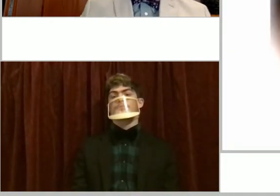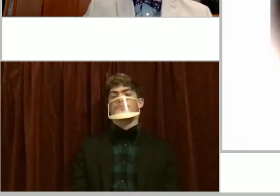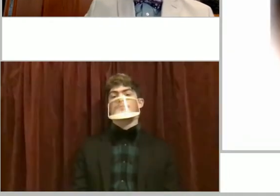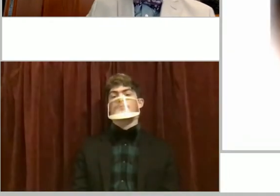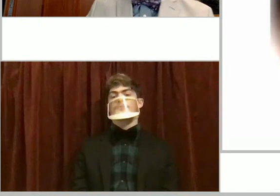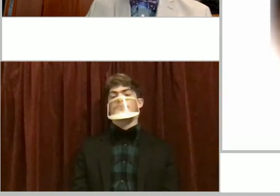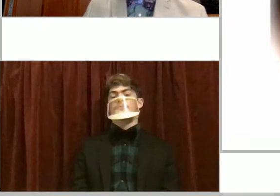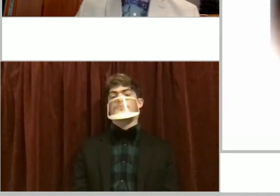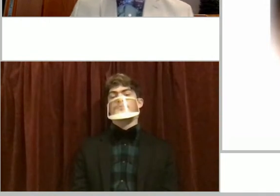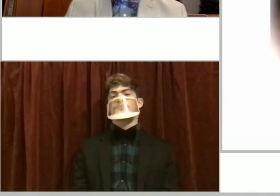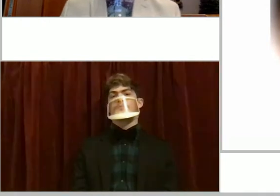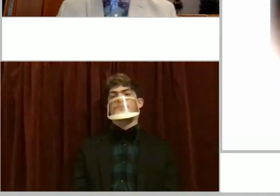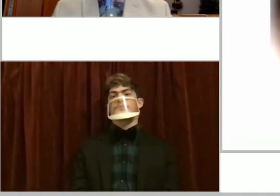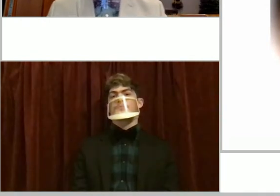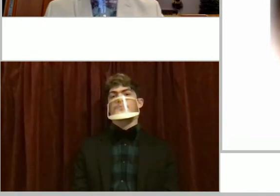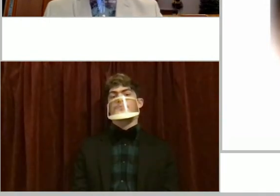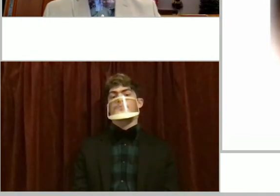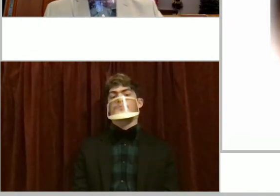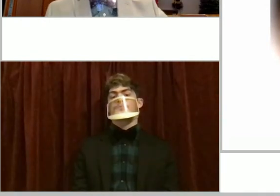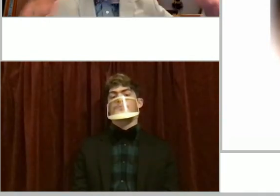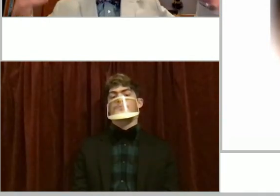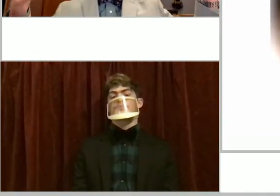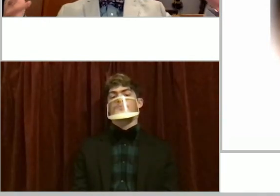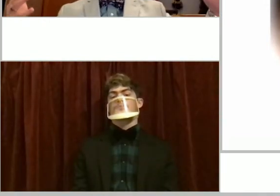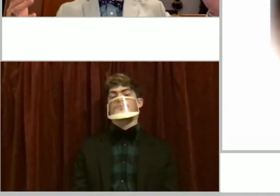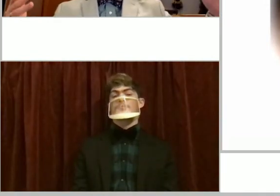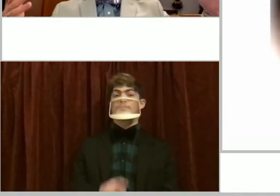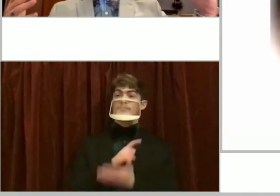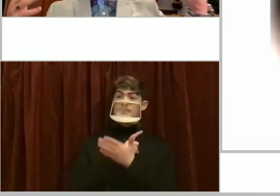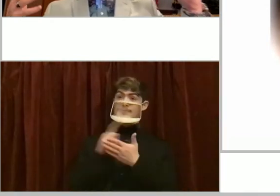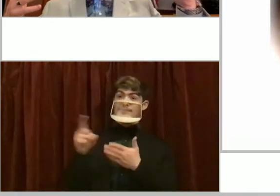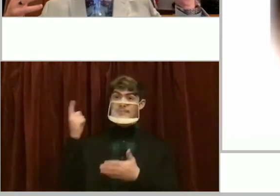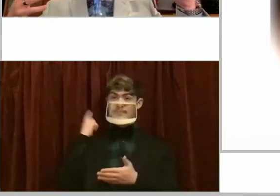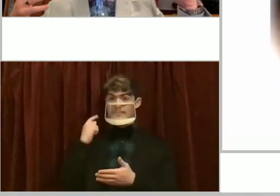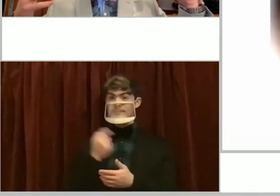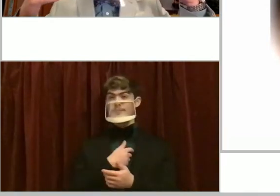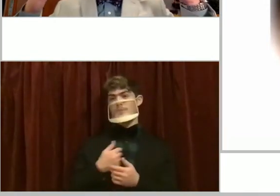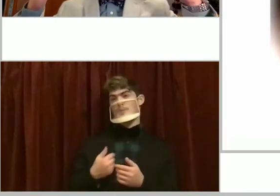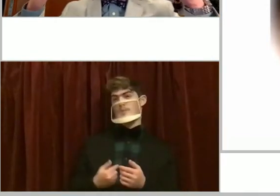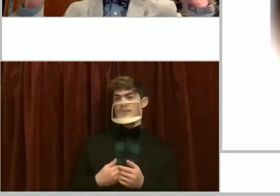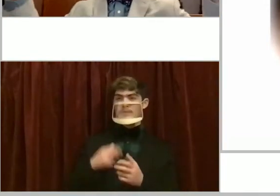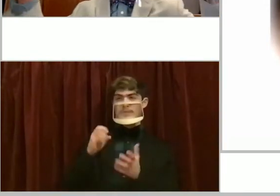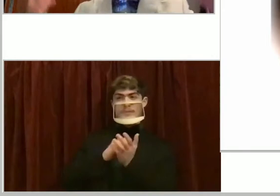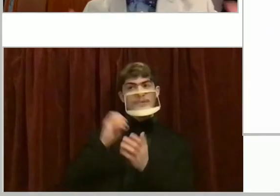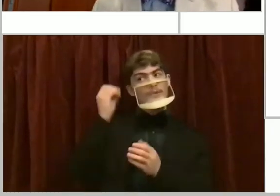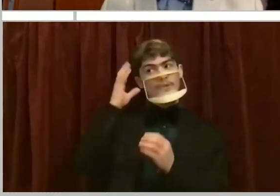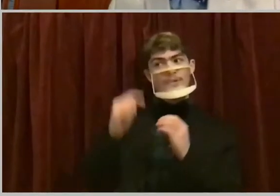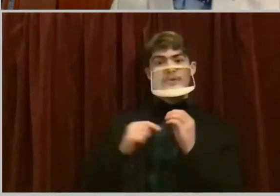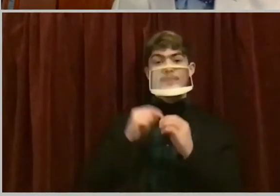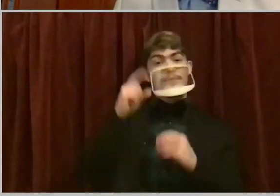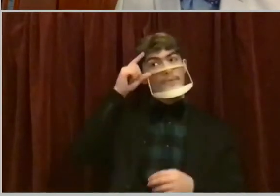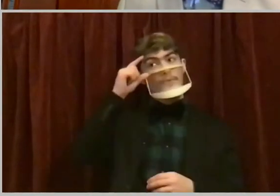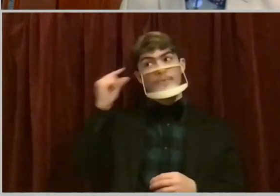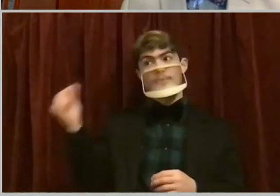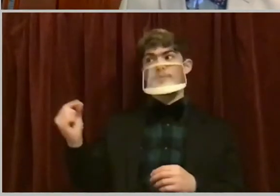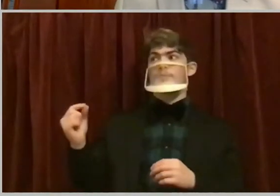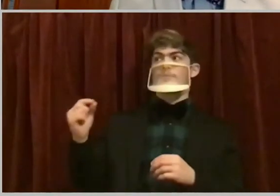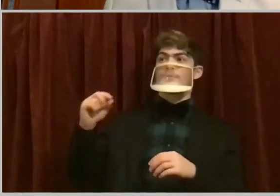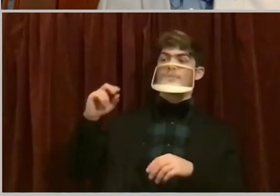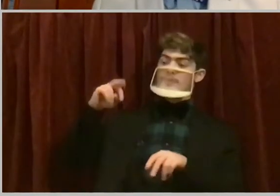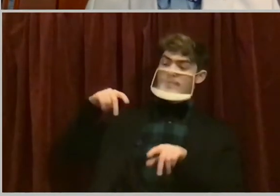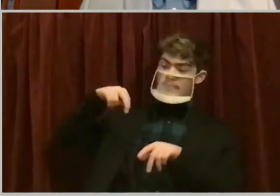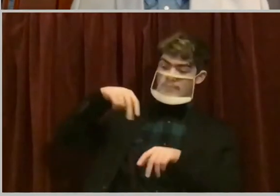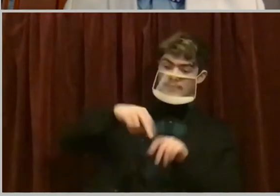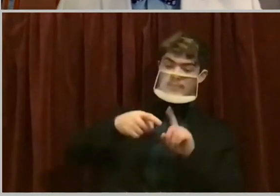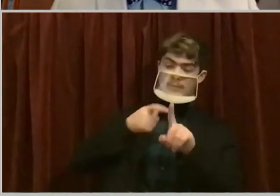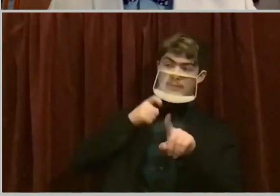last left the lesson where Moses was coming down from the mountain with a radiant face after